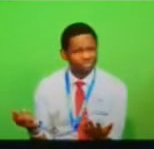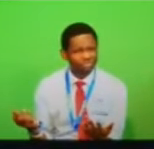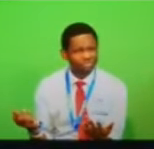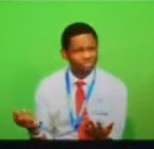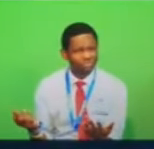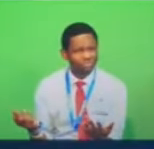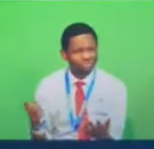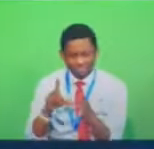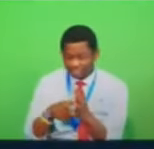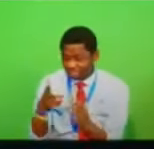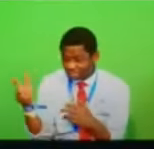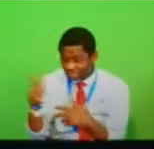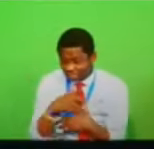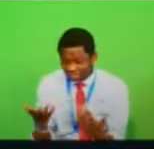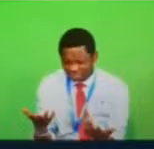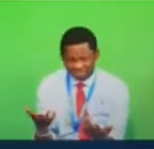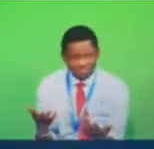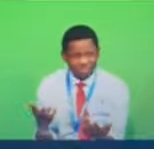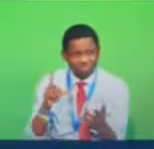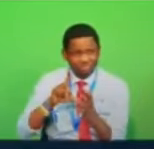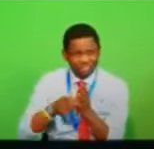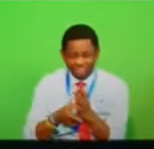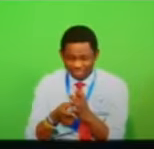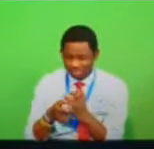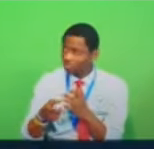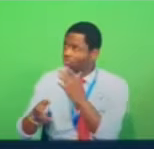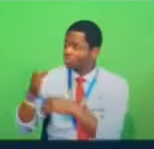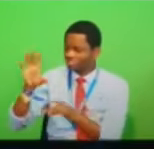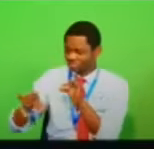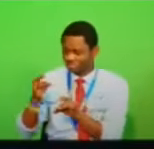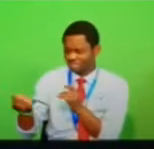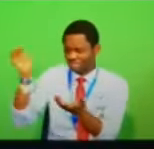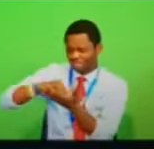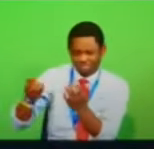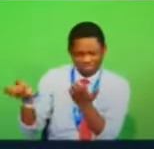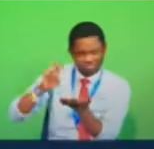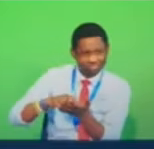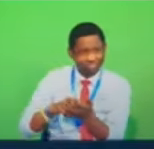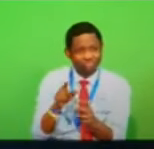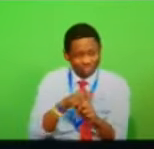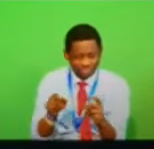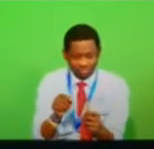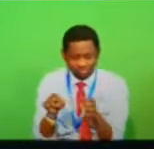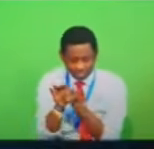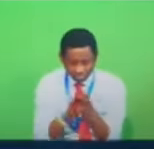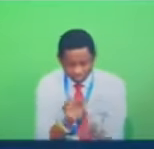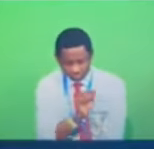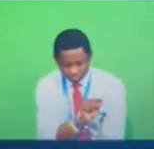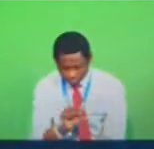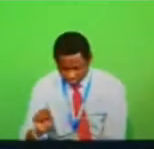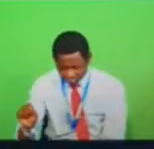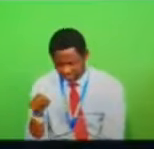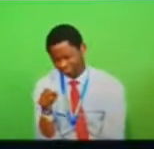looked at for 3 days, and the Spirit of the Lord will come into them again and they will rise. I underlined that part of the Bible and said, this